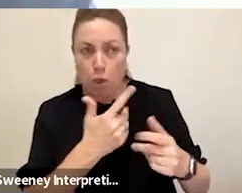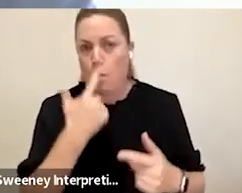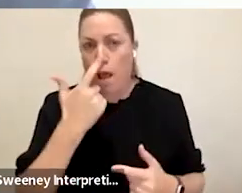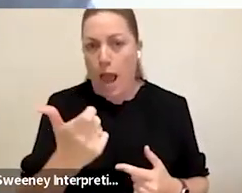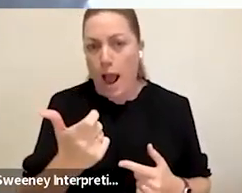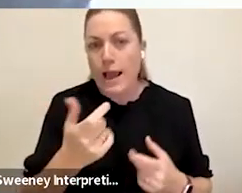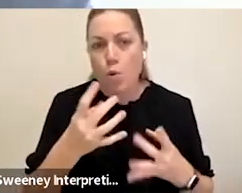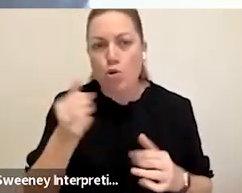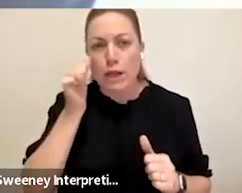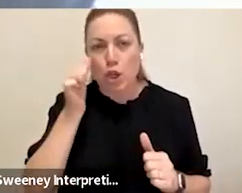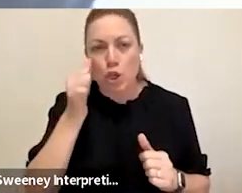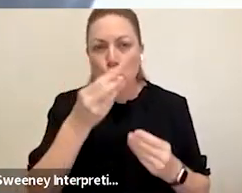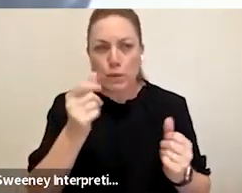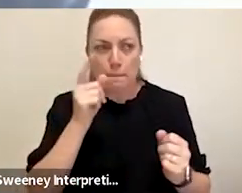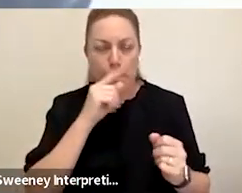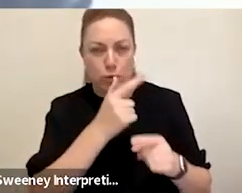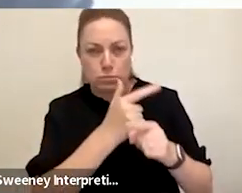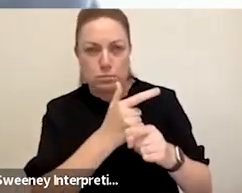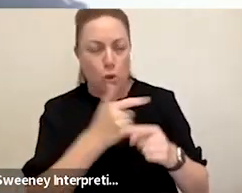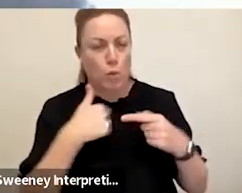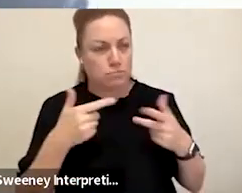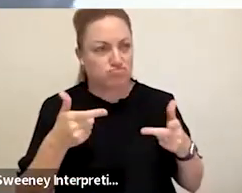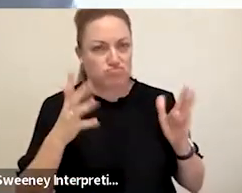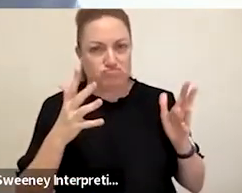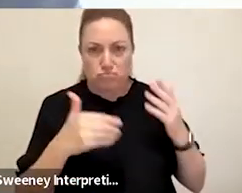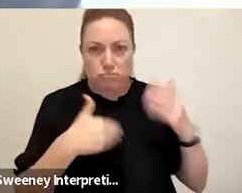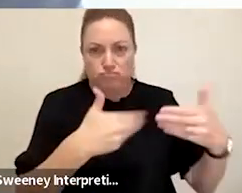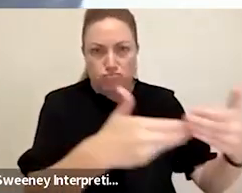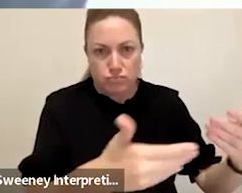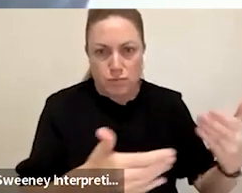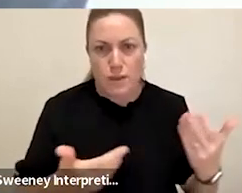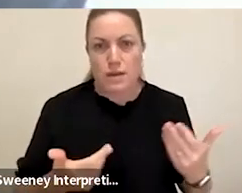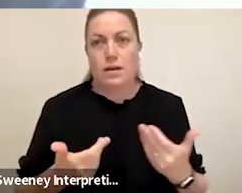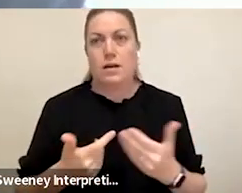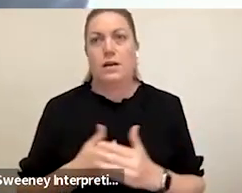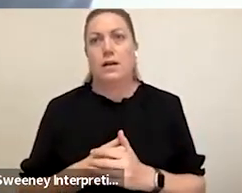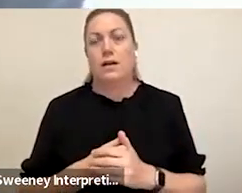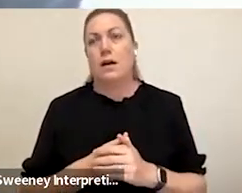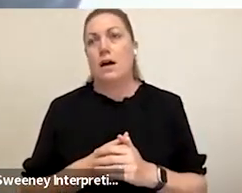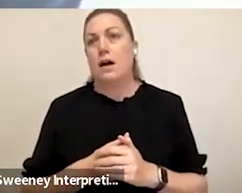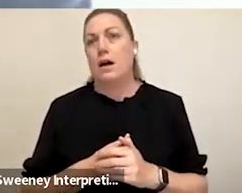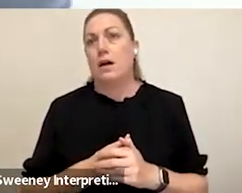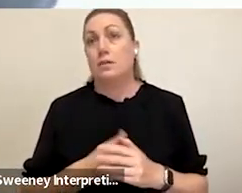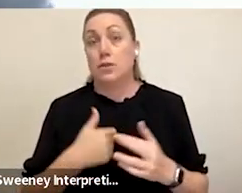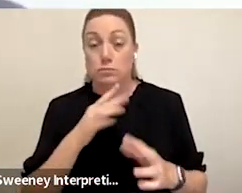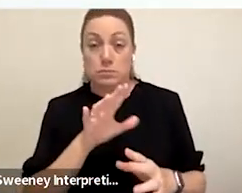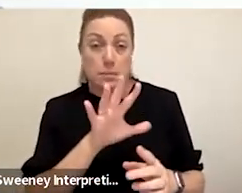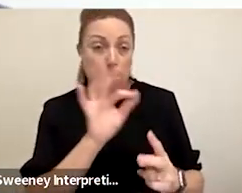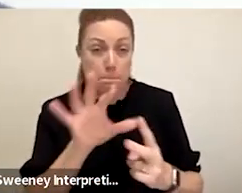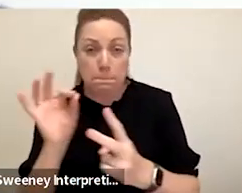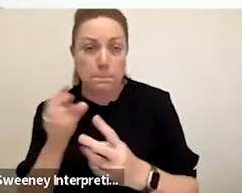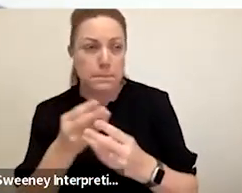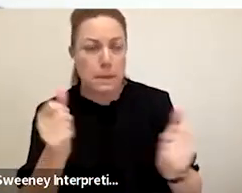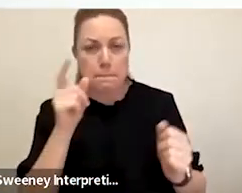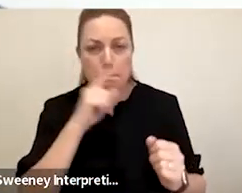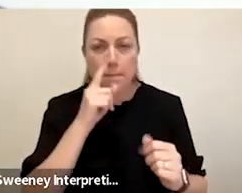sense. And so we just sort of launched straight into it. Having said that, we identified a couple of people who would be sort of